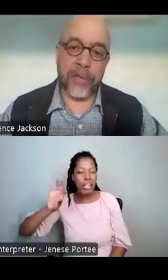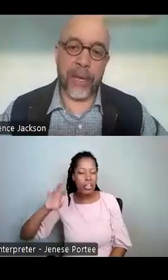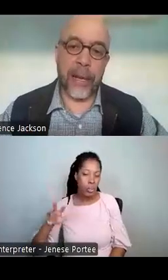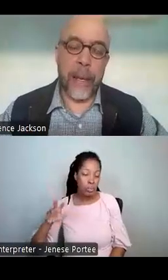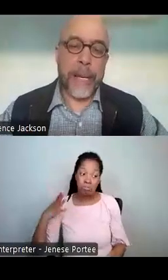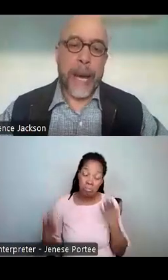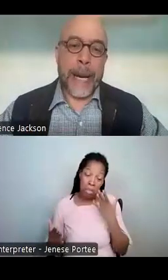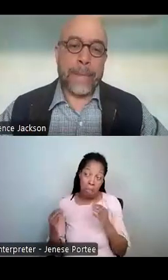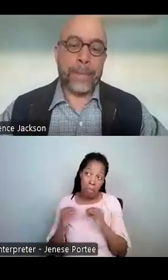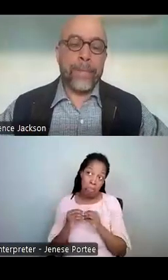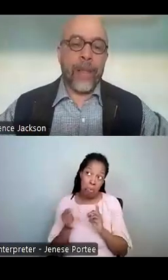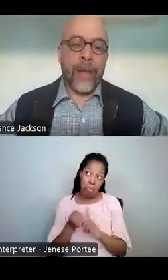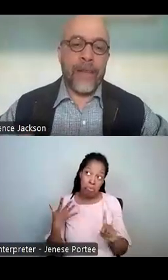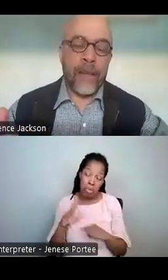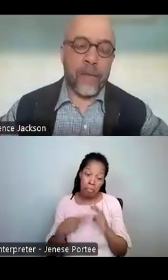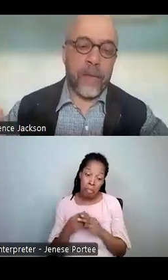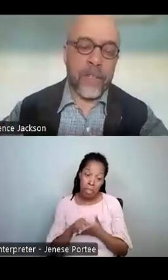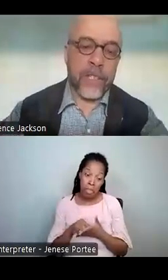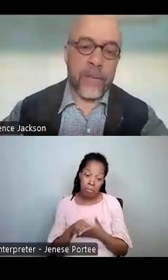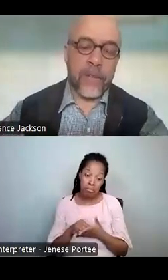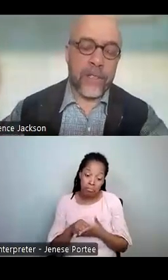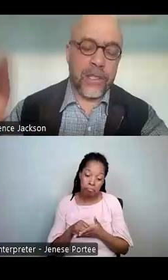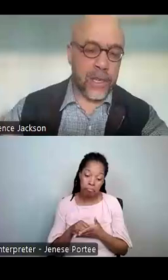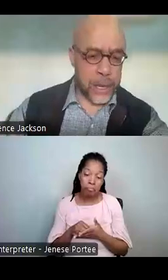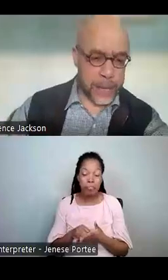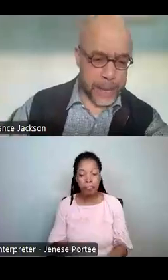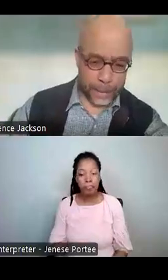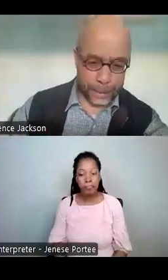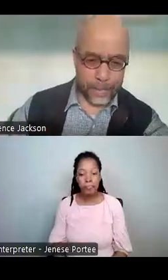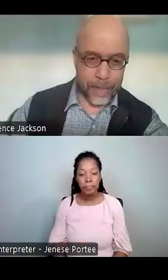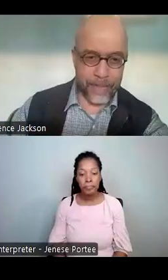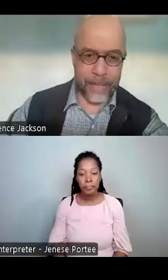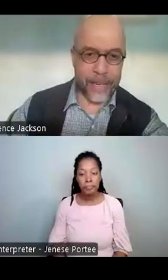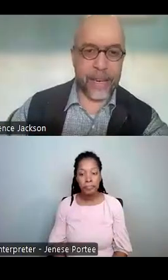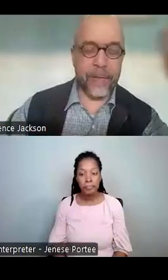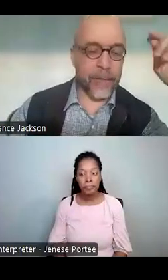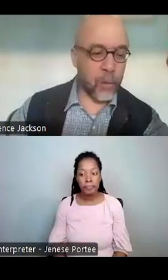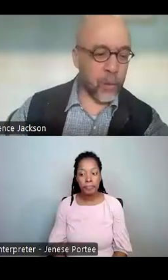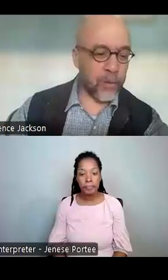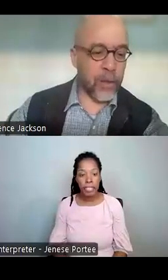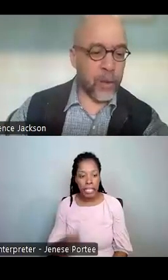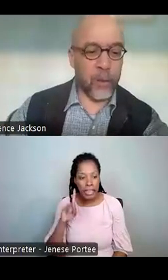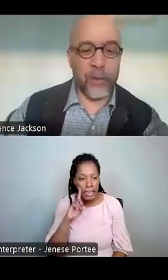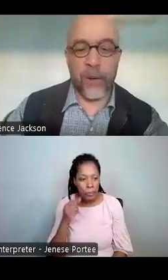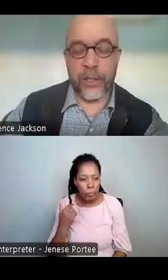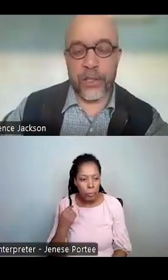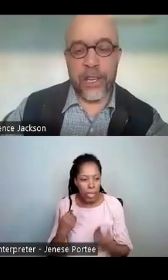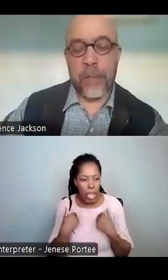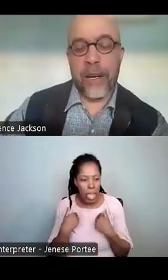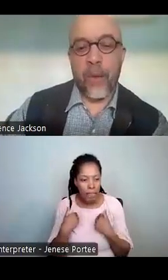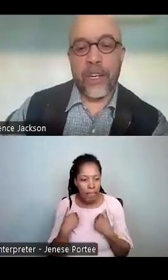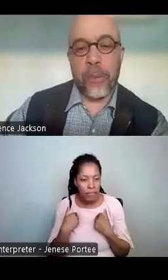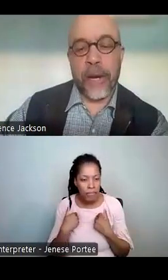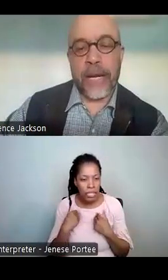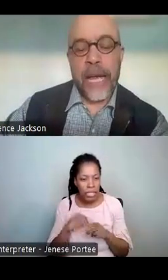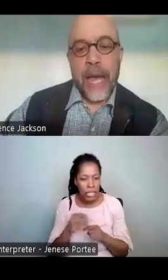about that. And there's a I think I have it with the earlier slide, but I